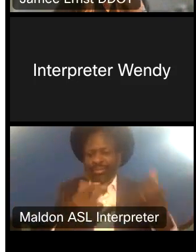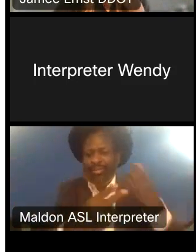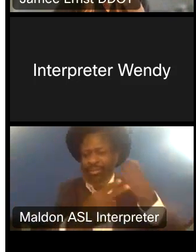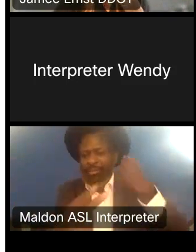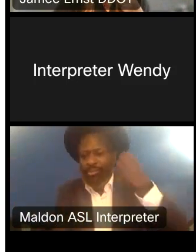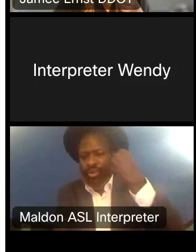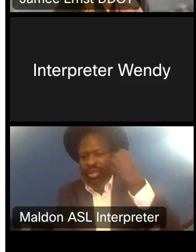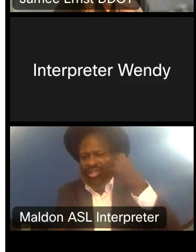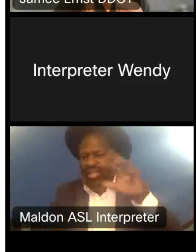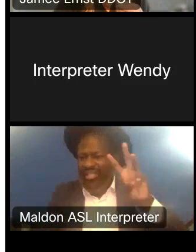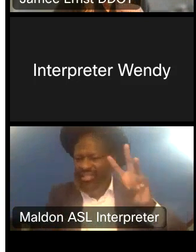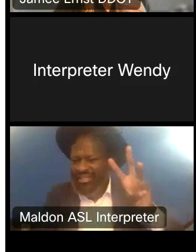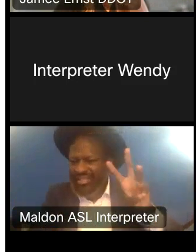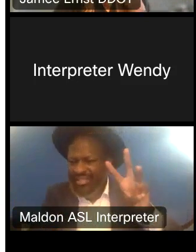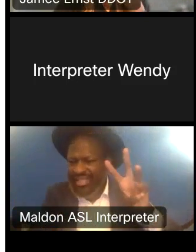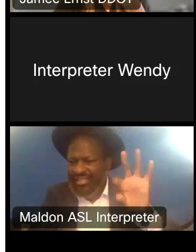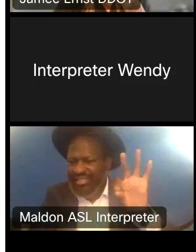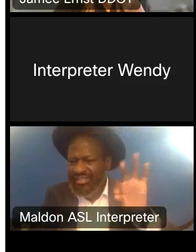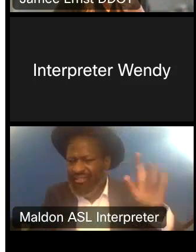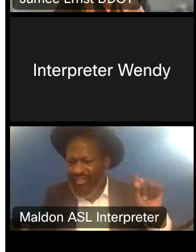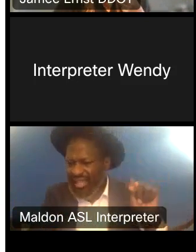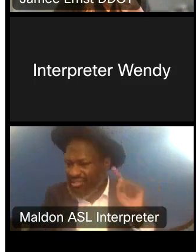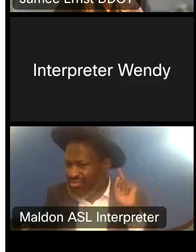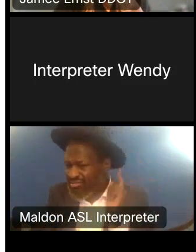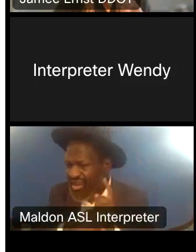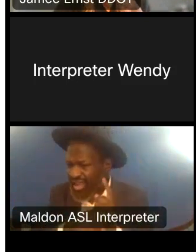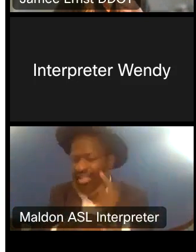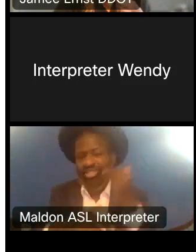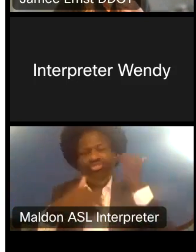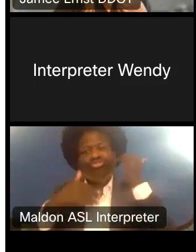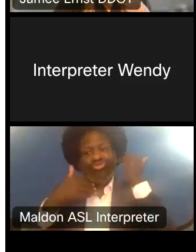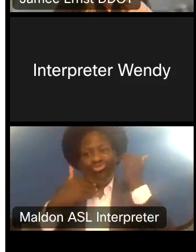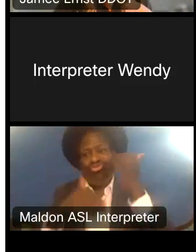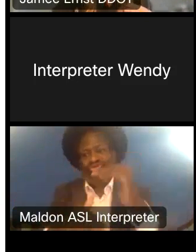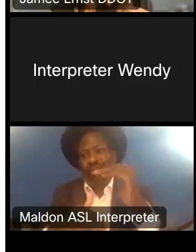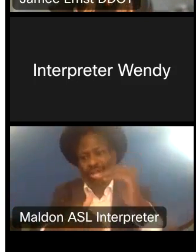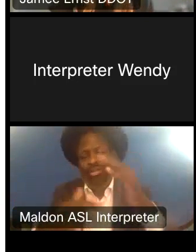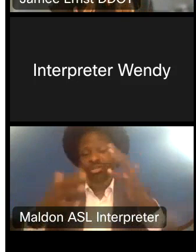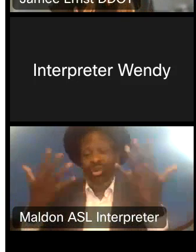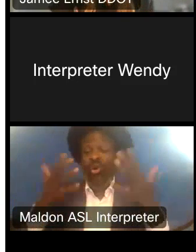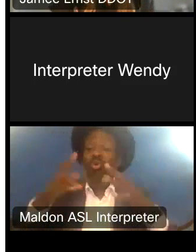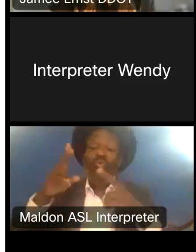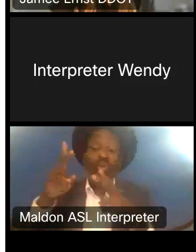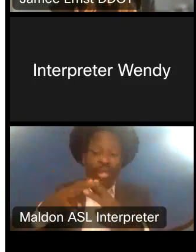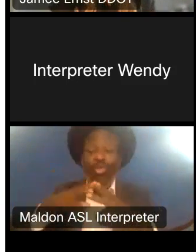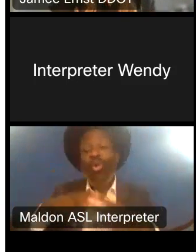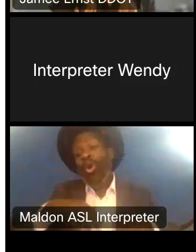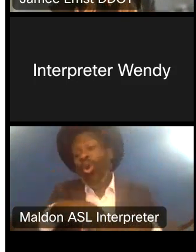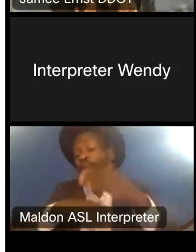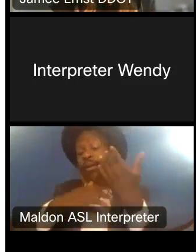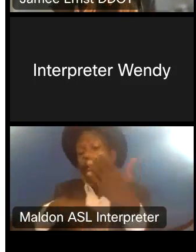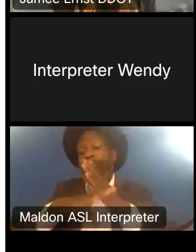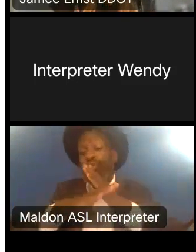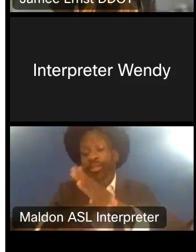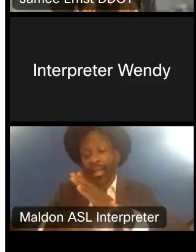6 feet on either side, which is very constrained. So either a protected connection to 4th Street,